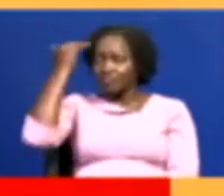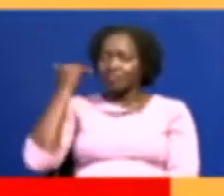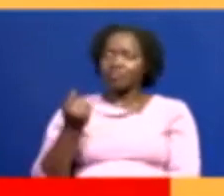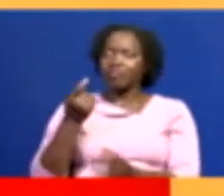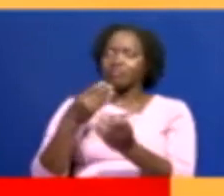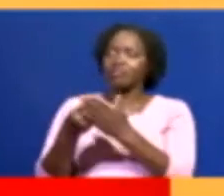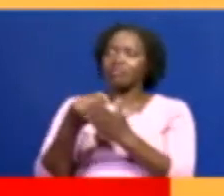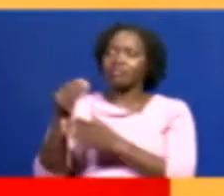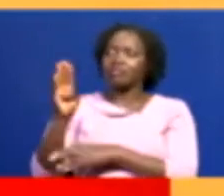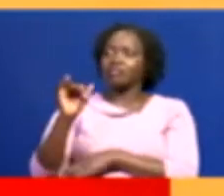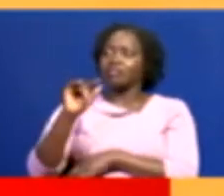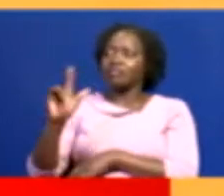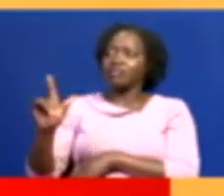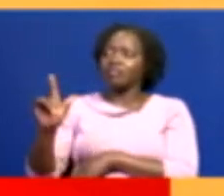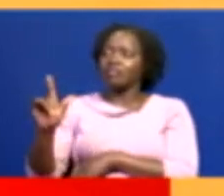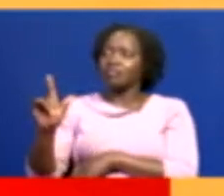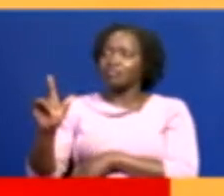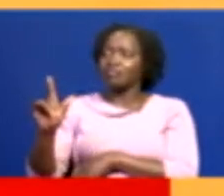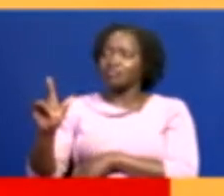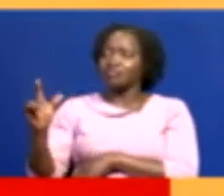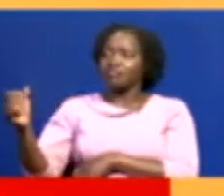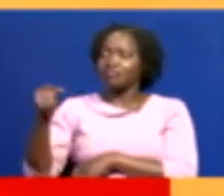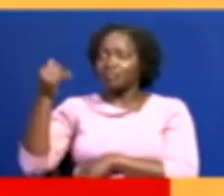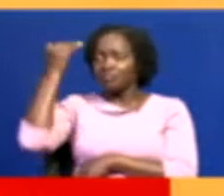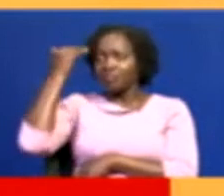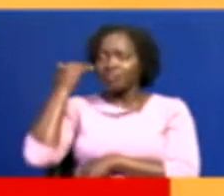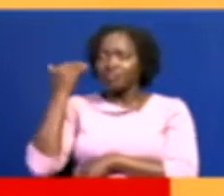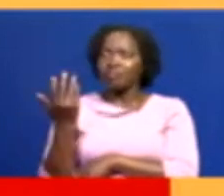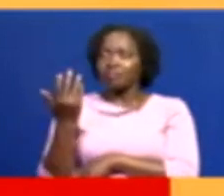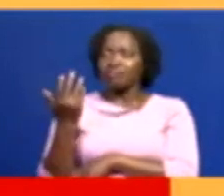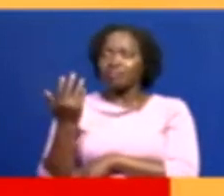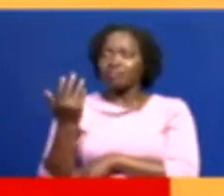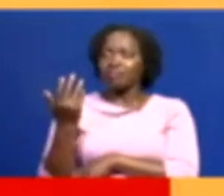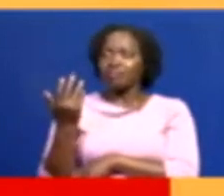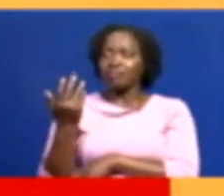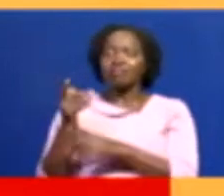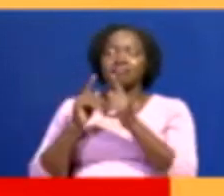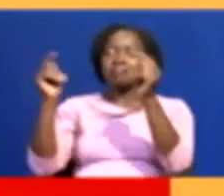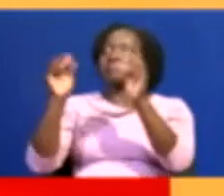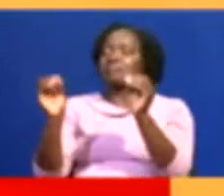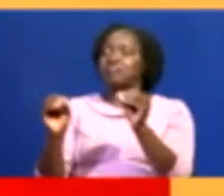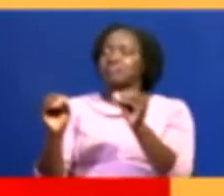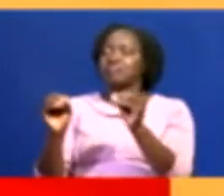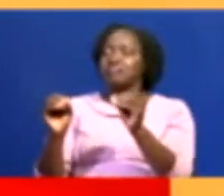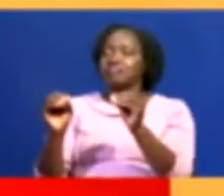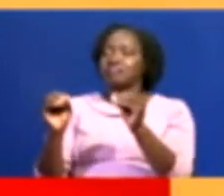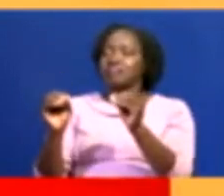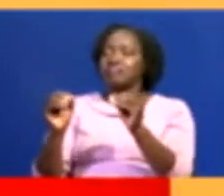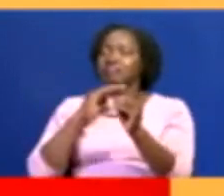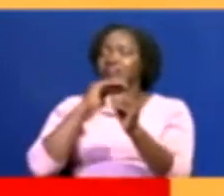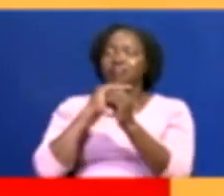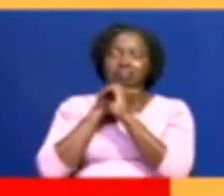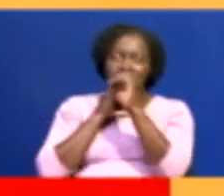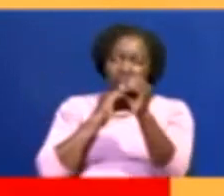of the finance bill. Mm-hmm. And the finance bill was put on hold by the courts. Okay. It didn't need him to do any demonstration. No one died. No one